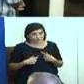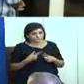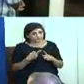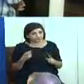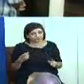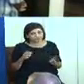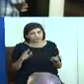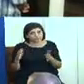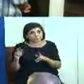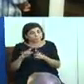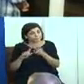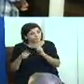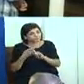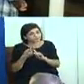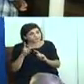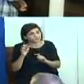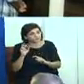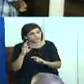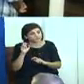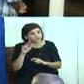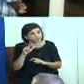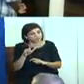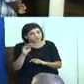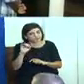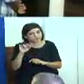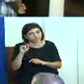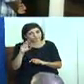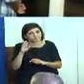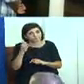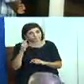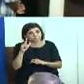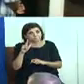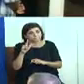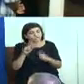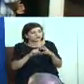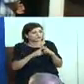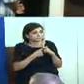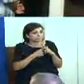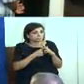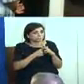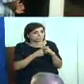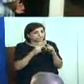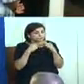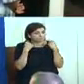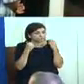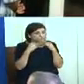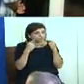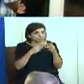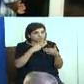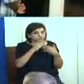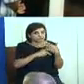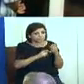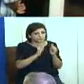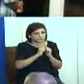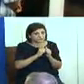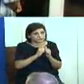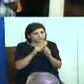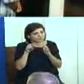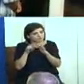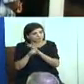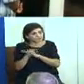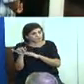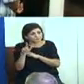friend, Daryl Mitchell. They started ordination program together, and sadly, Daryl was killed in July